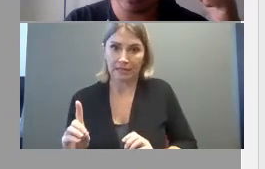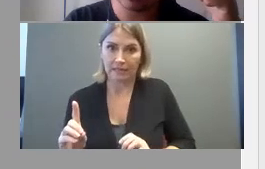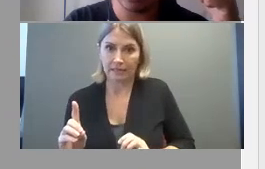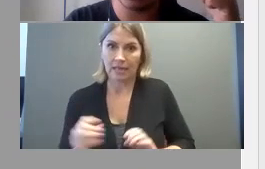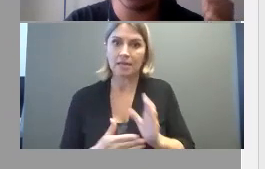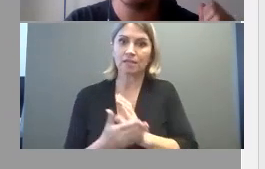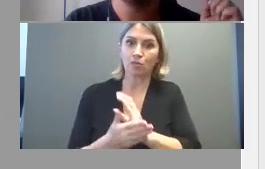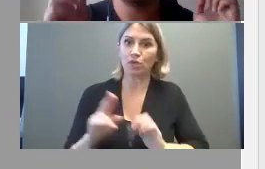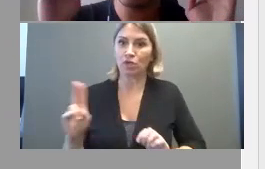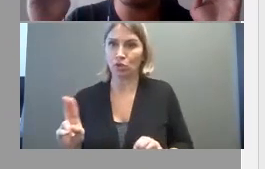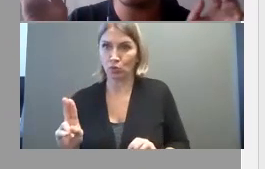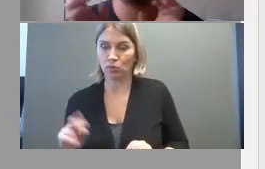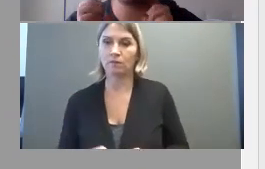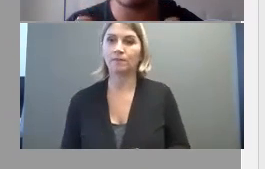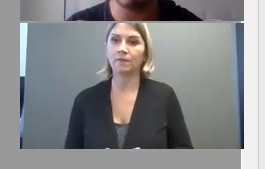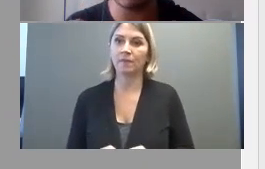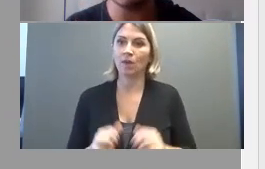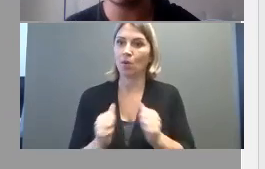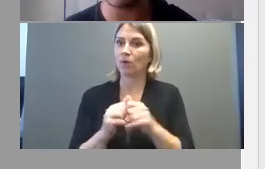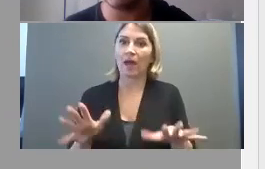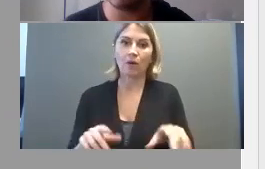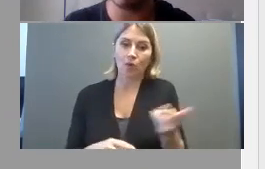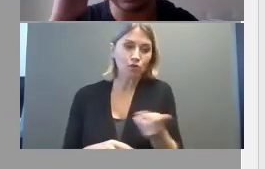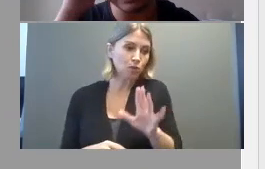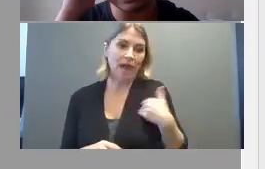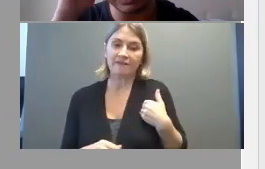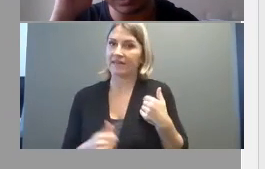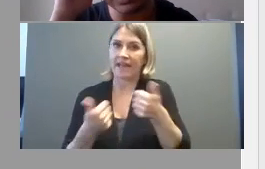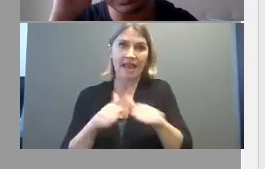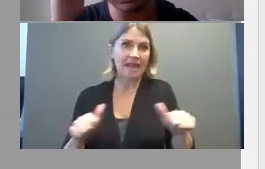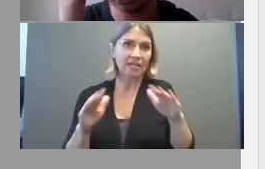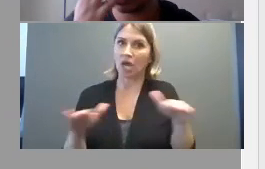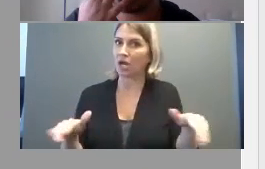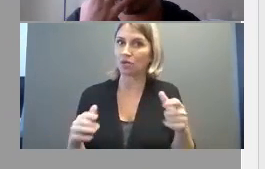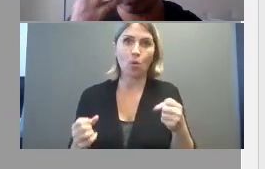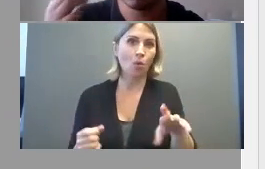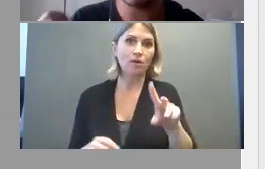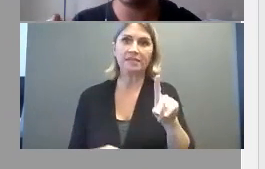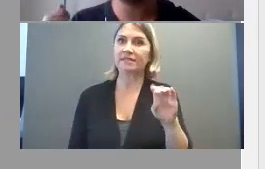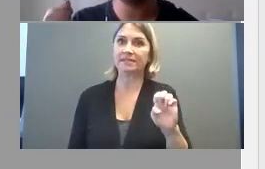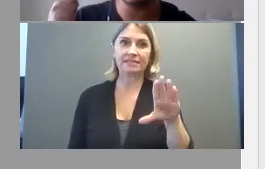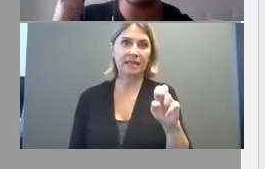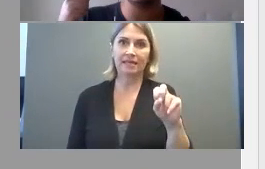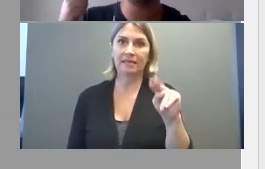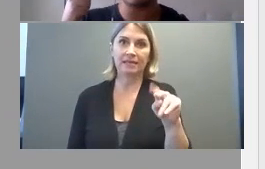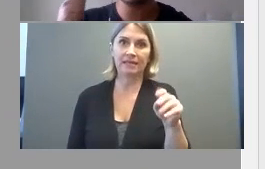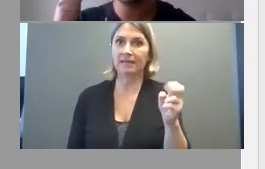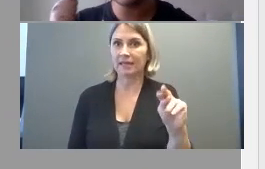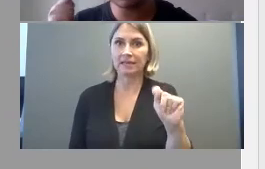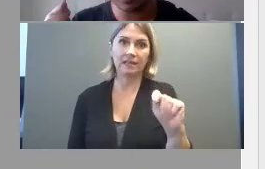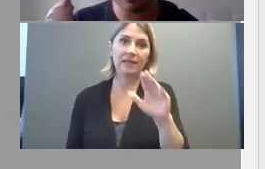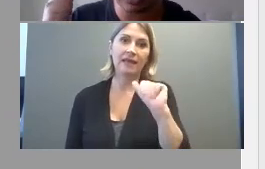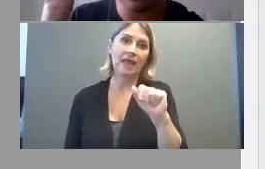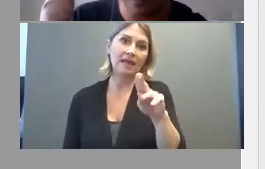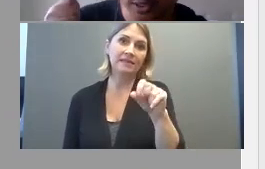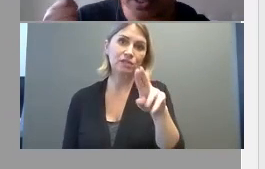and stop exploring U without them having any child or ascendant or descendant relationship. Now, it is not